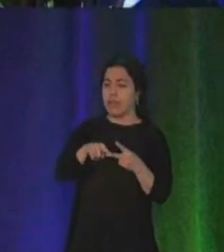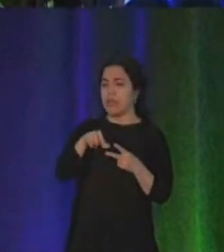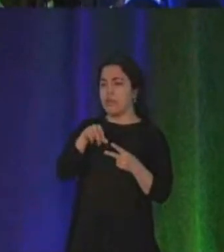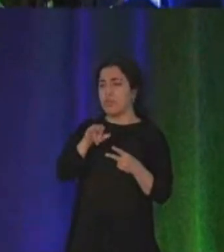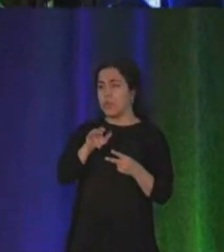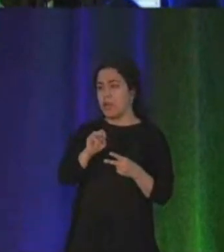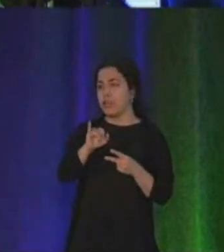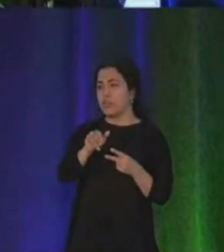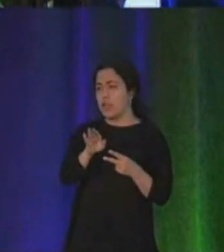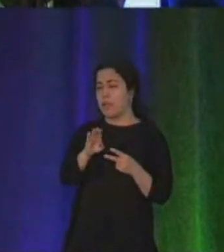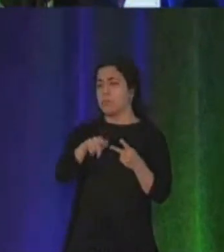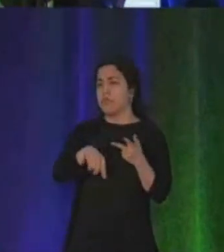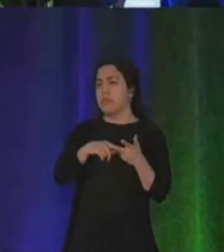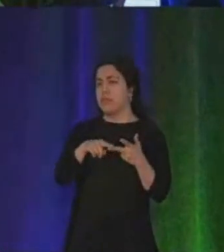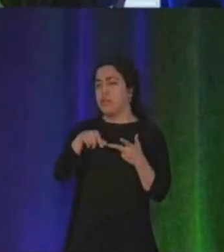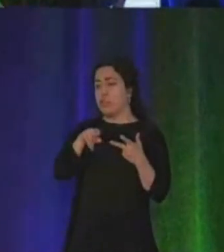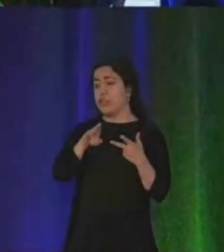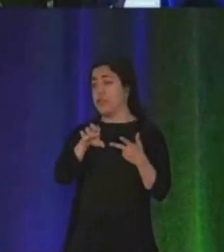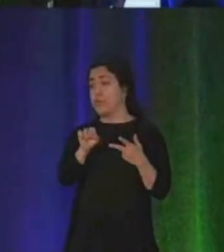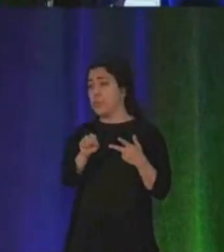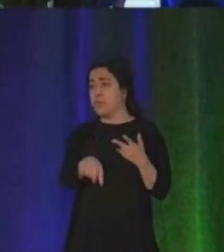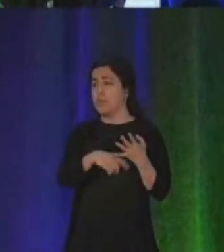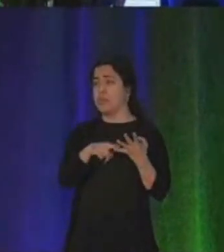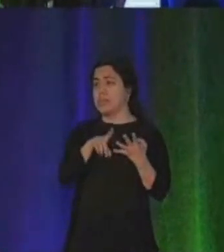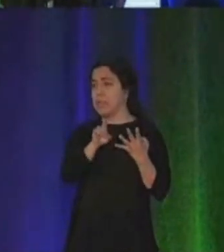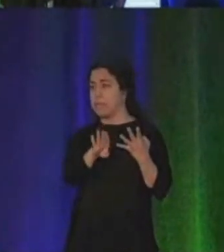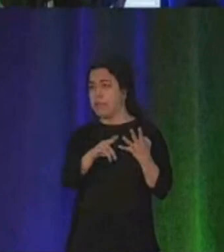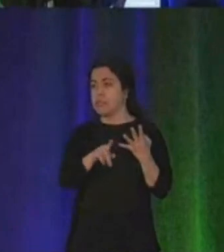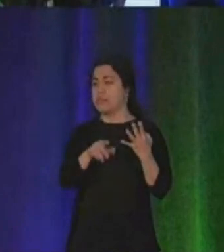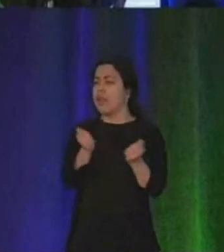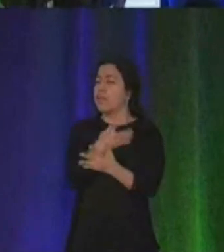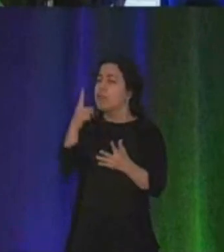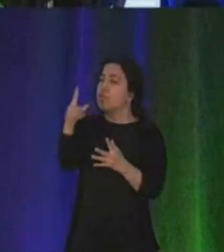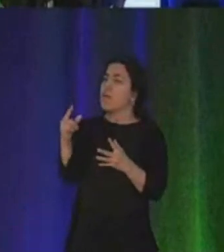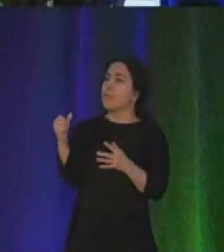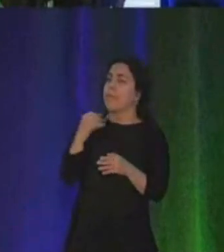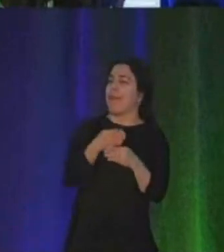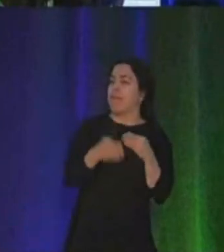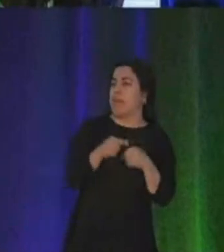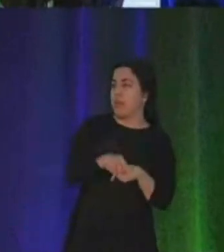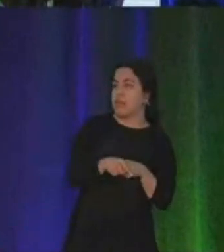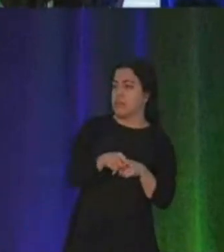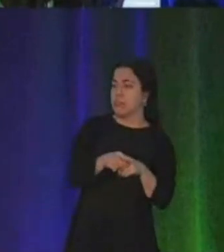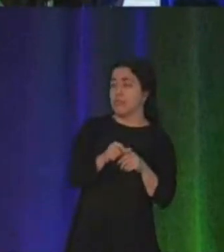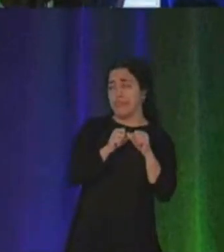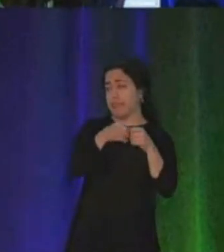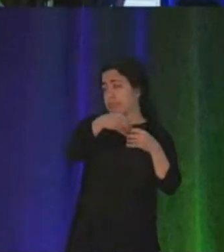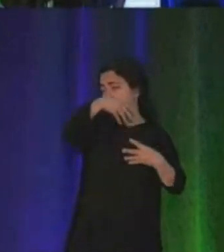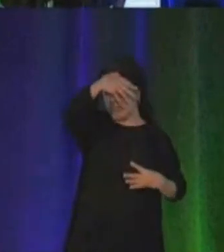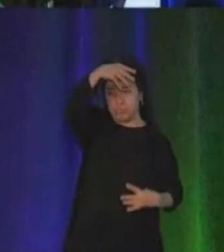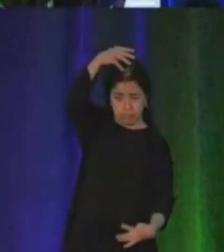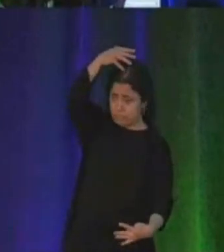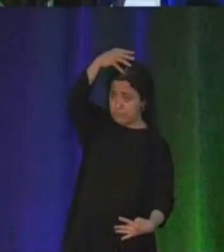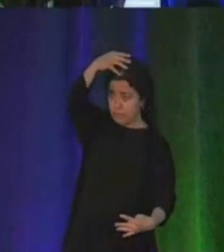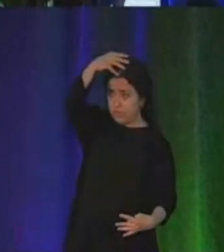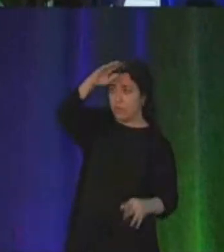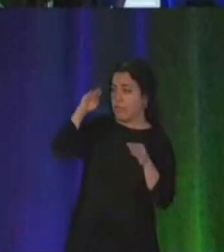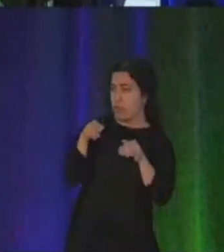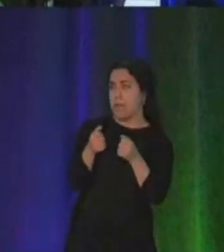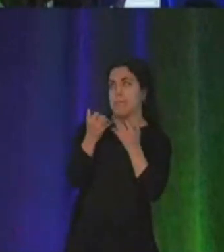queues, databases, all the stuff you need to power your backend and make it effectively infinite scale because we focus on the serverless side of